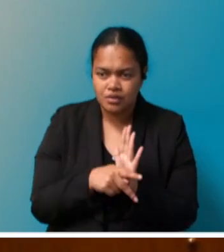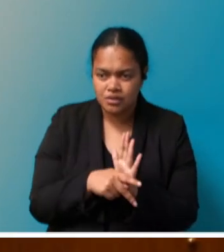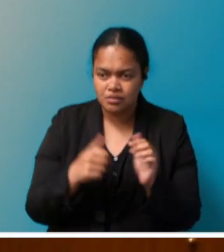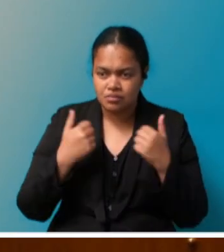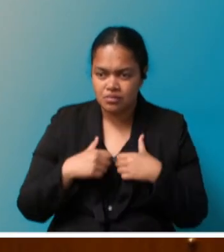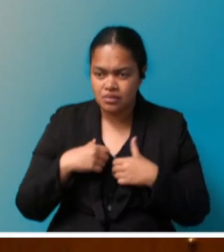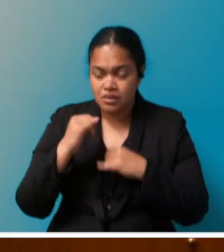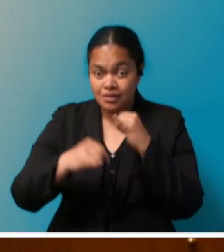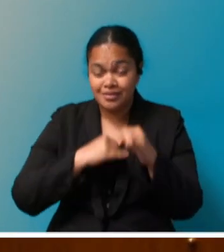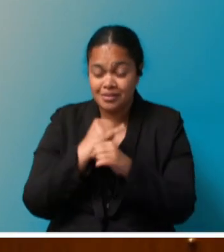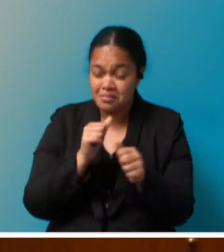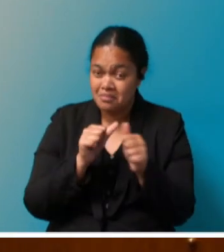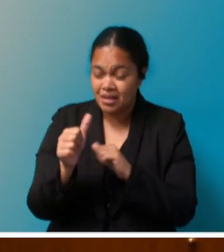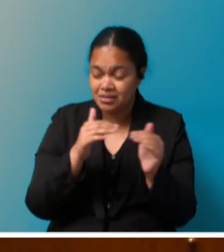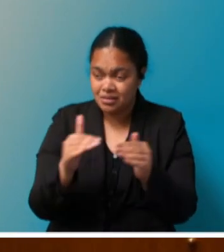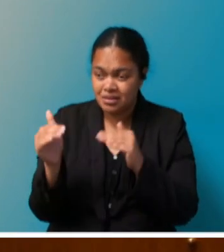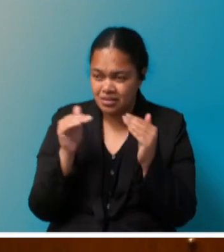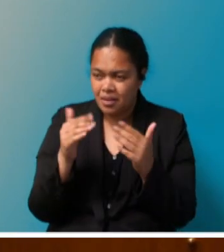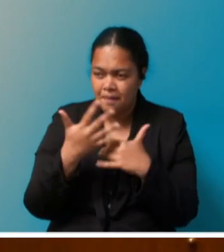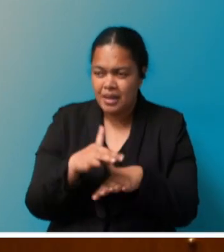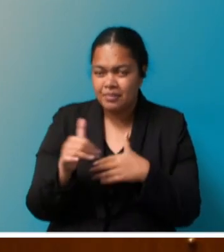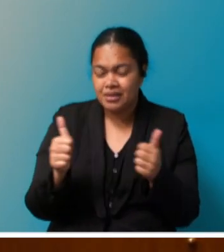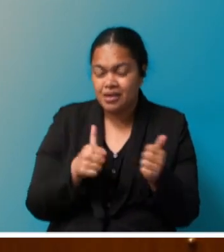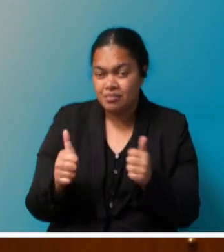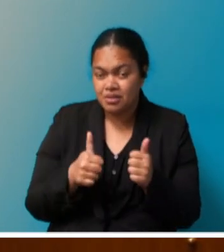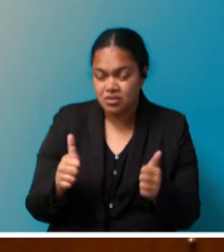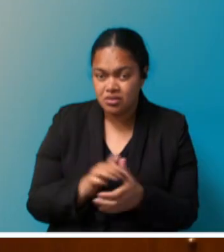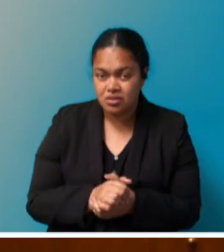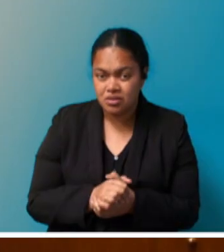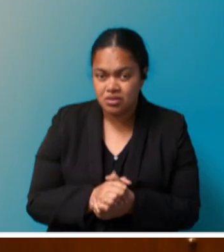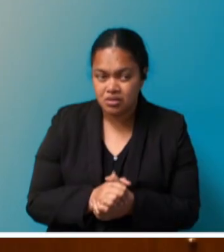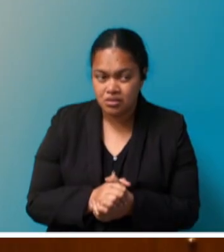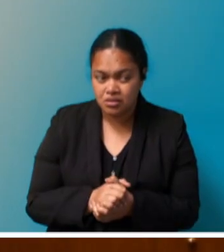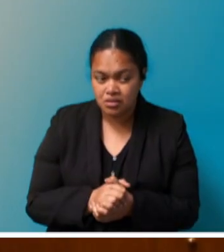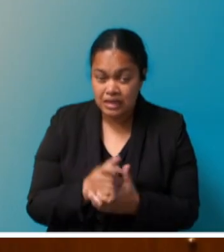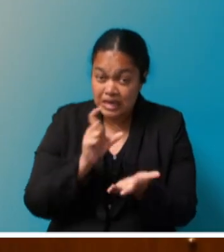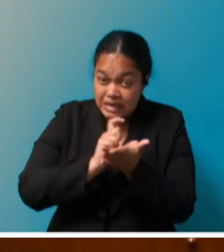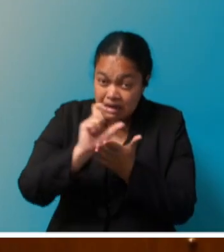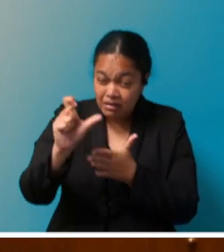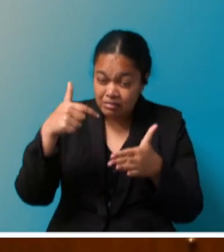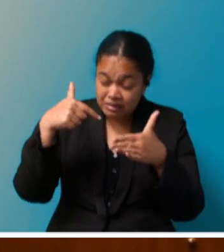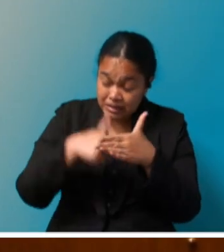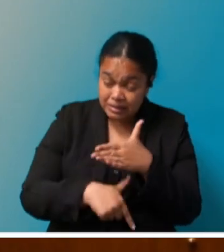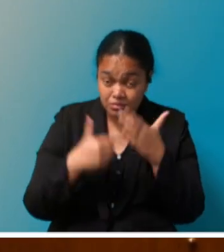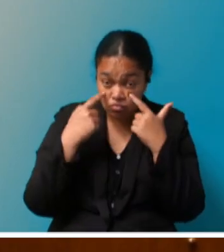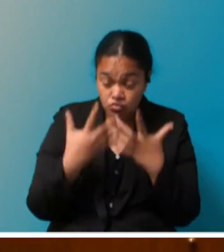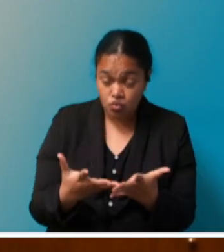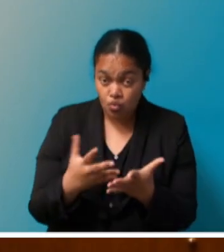best standards in public administration, simplification and clarity to remove